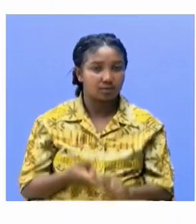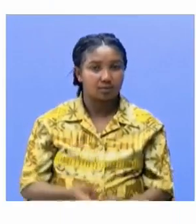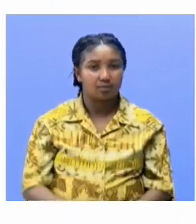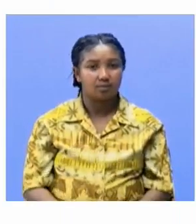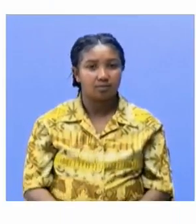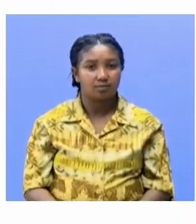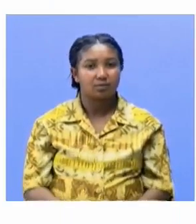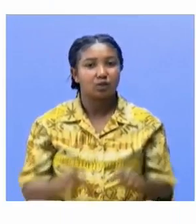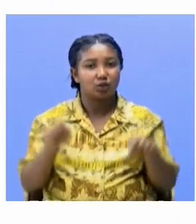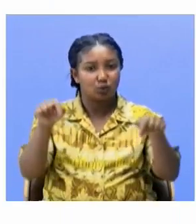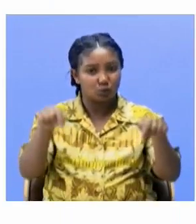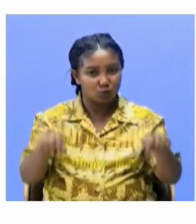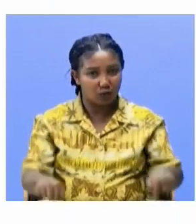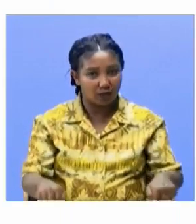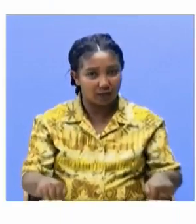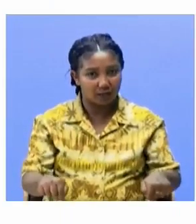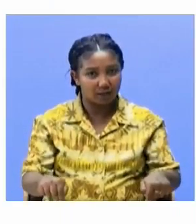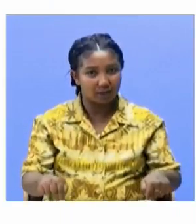today